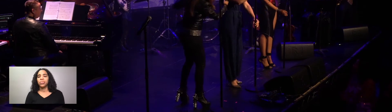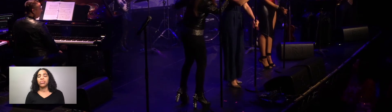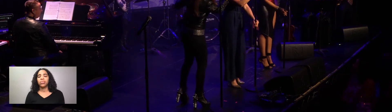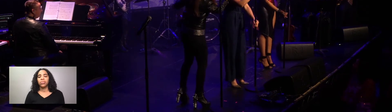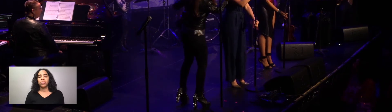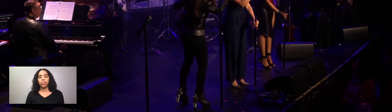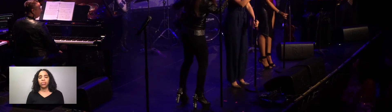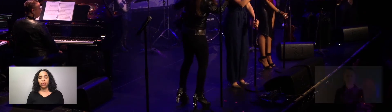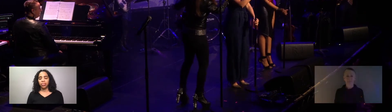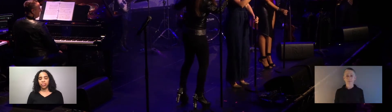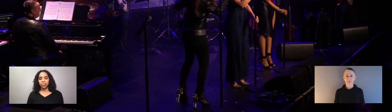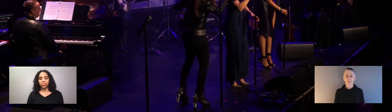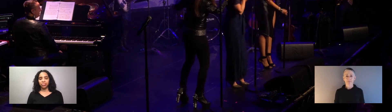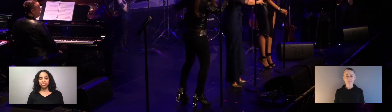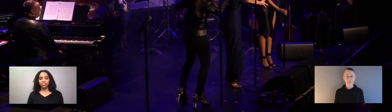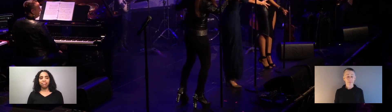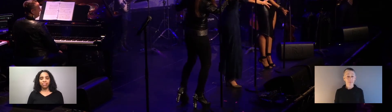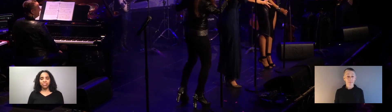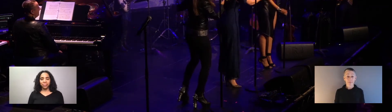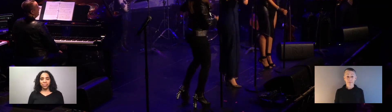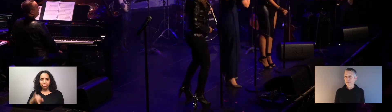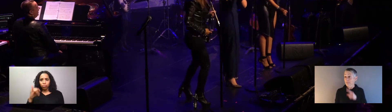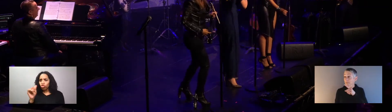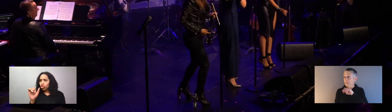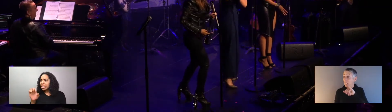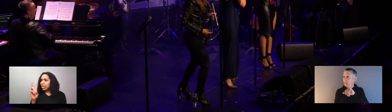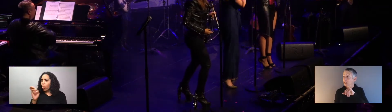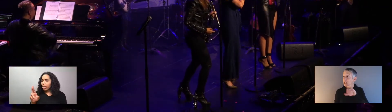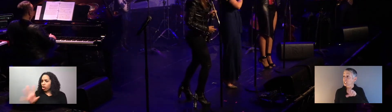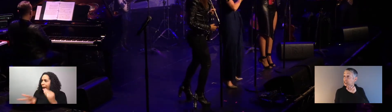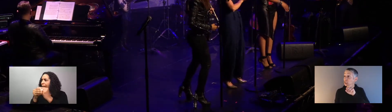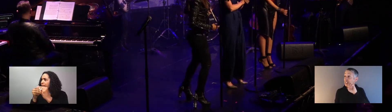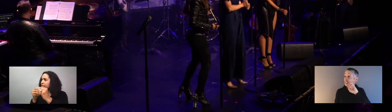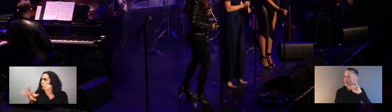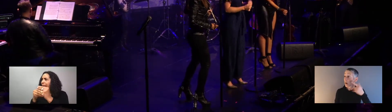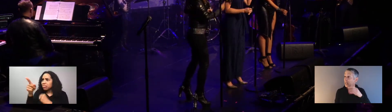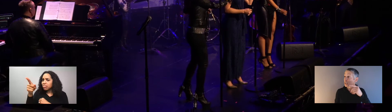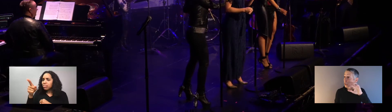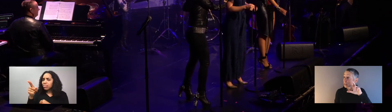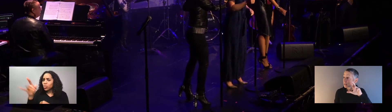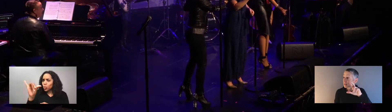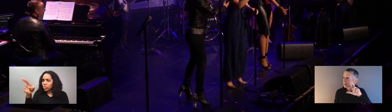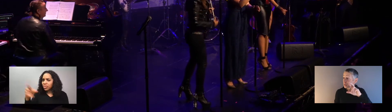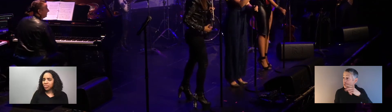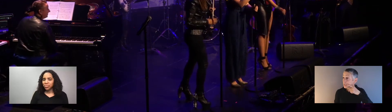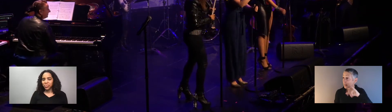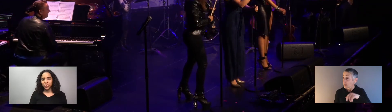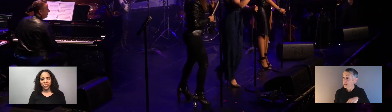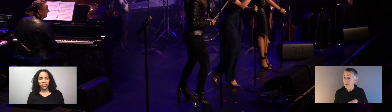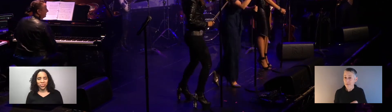And Jessie Wagner. Did you say Jessie Wagner? That's right. Kennedy Coghill.